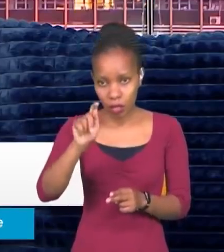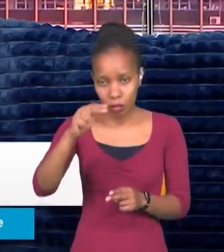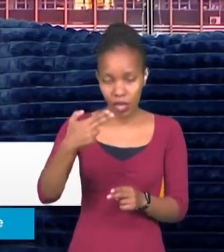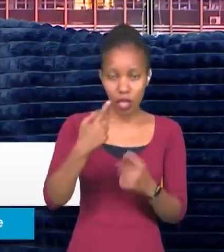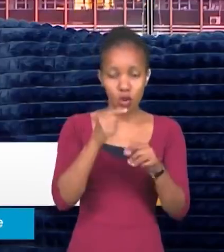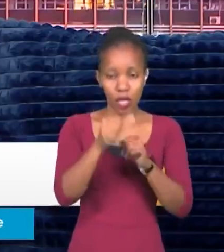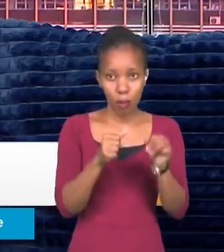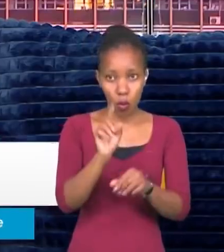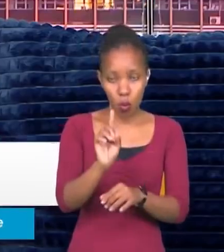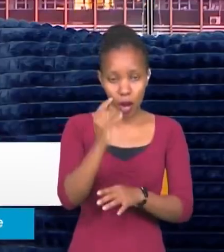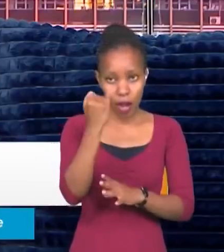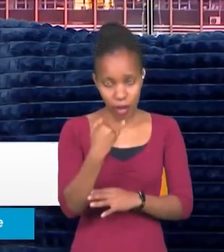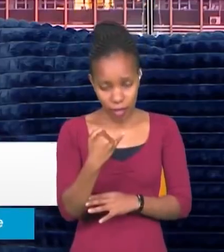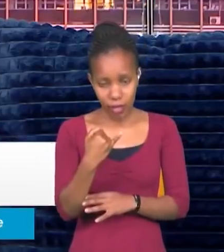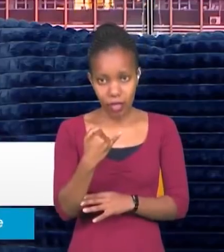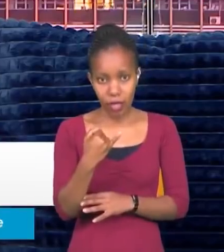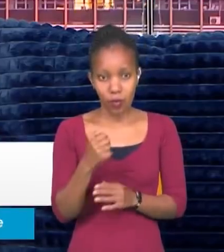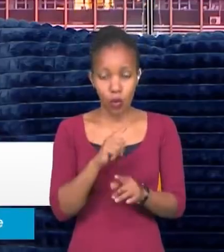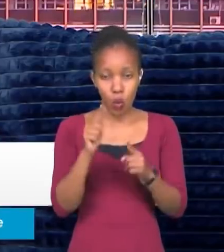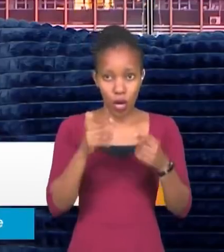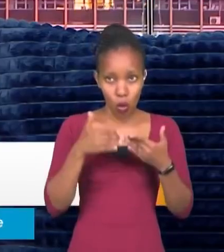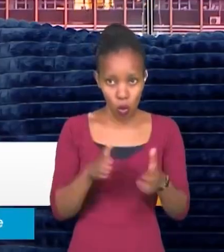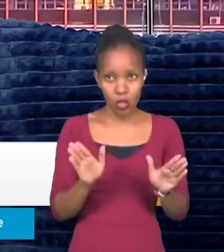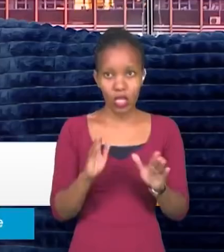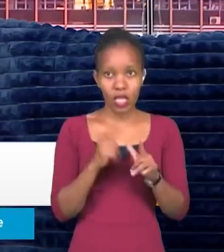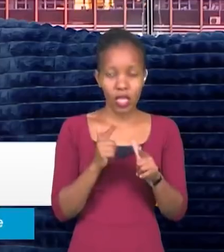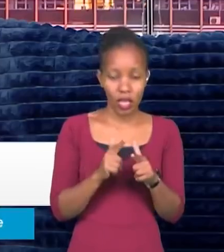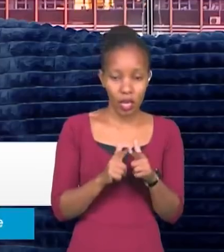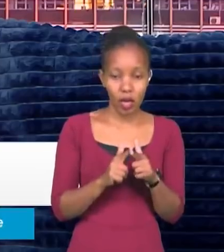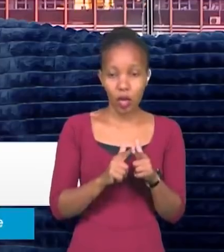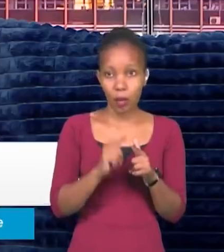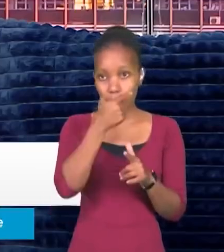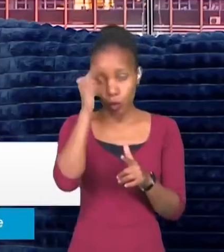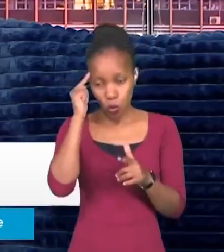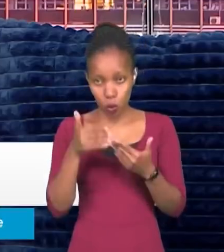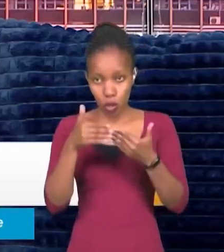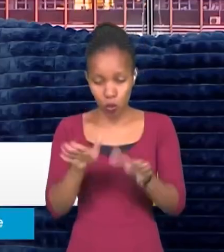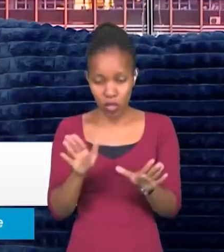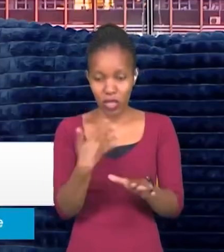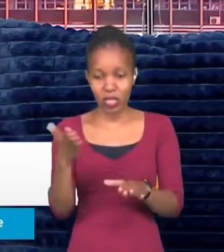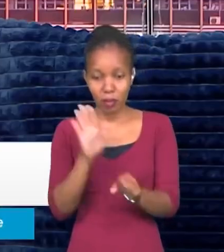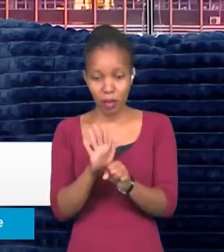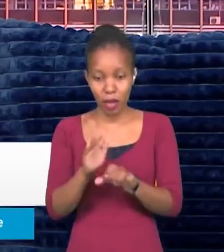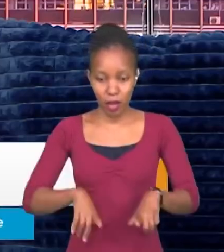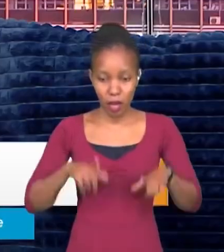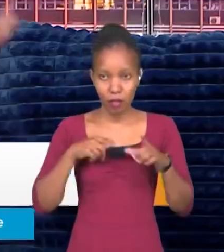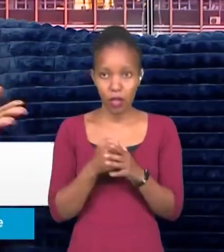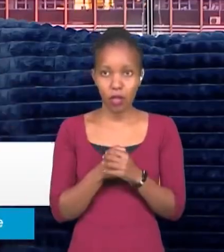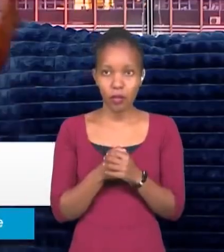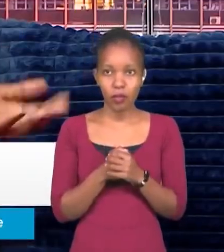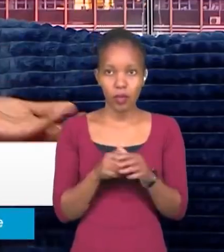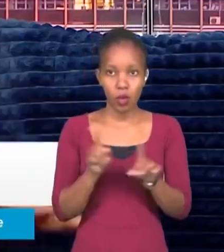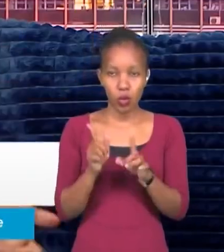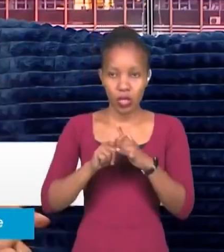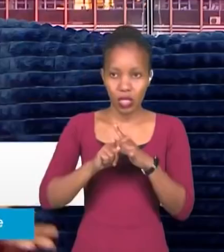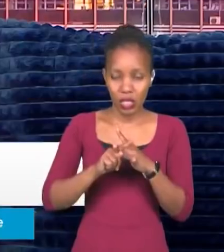art being the art of losing. Yeah. Yeah, so you need to get used to losing because you will, yeah, lose many things in life. Yeah, you will, you know, she starts with